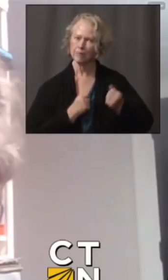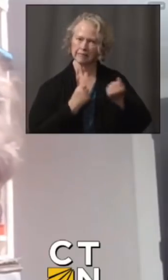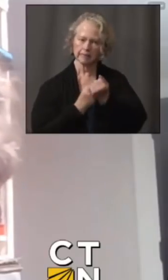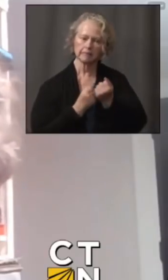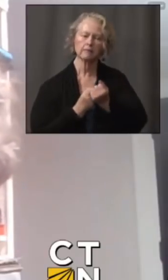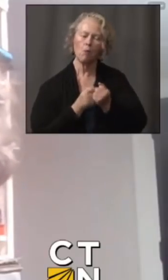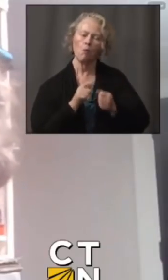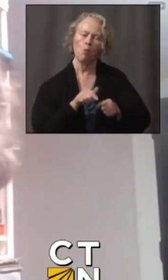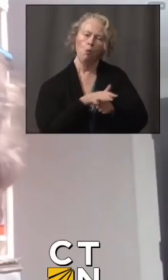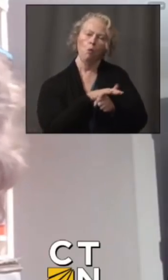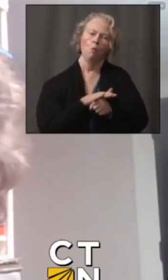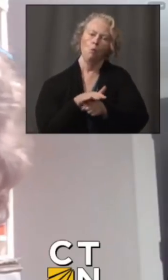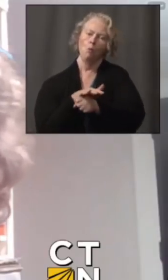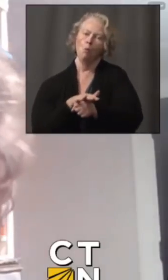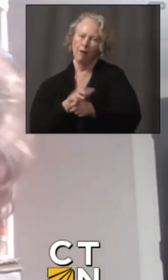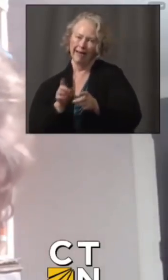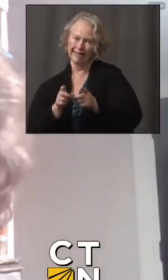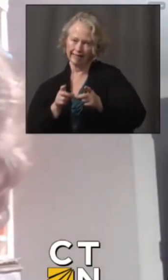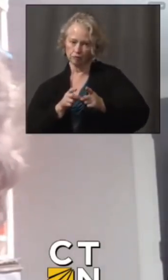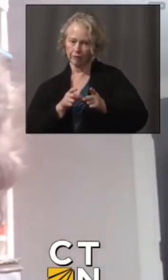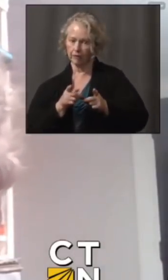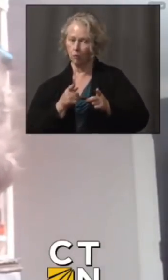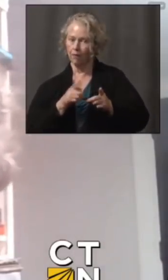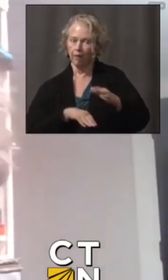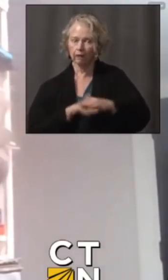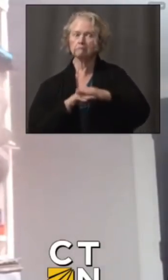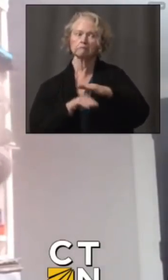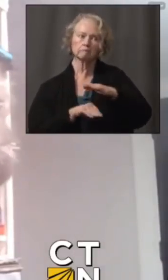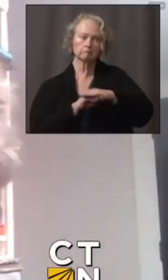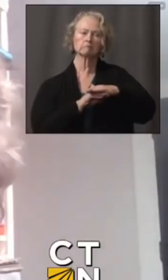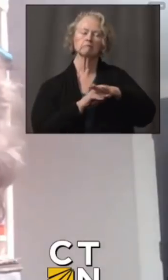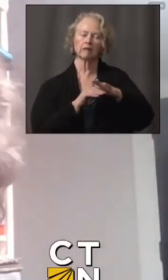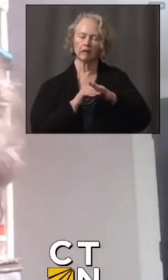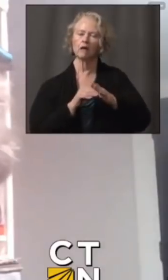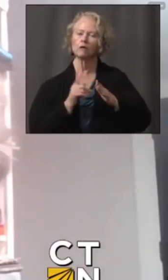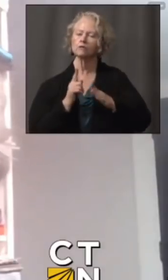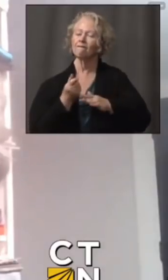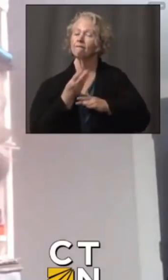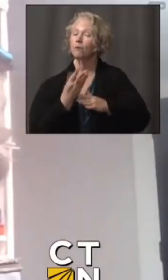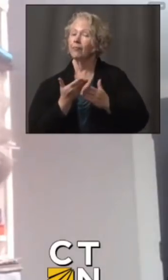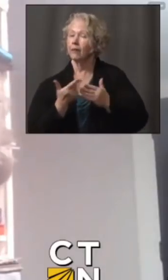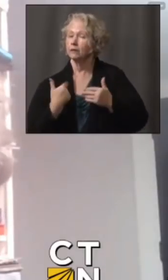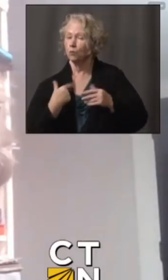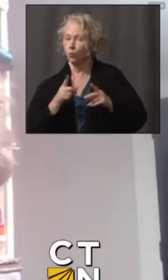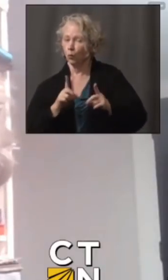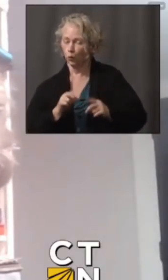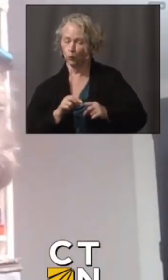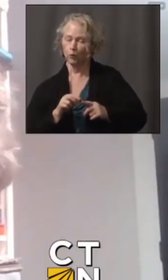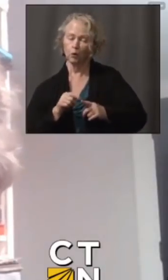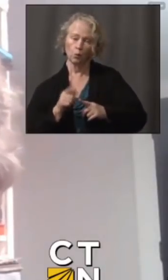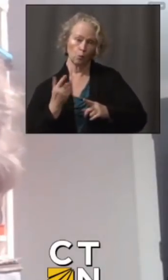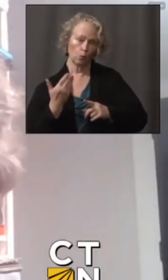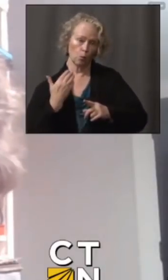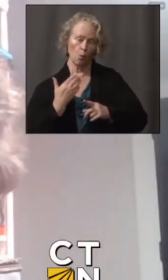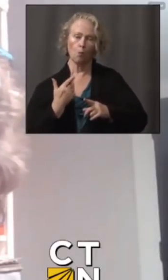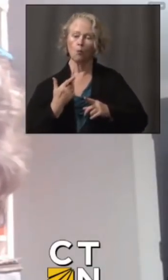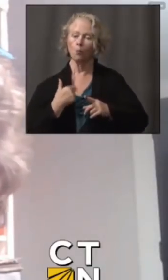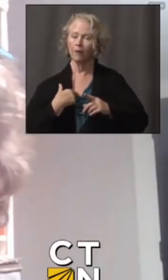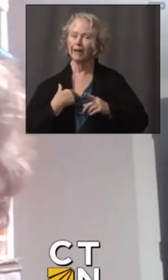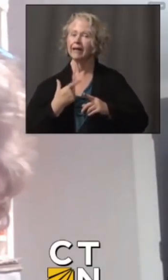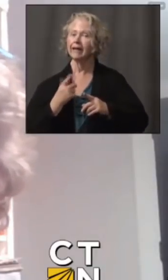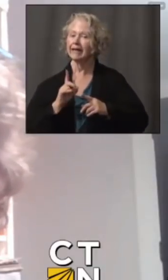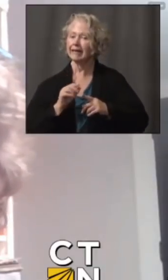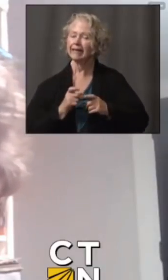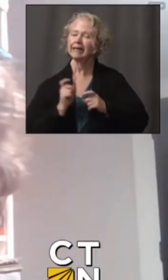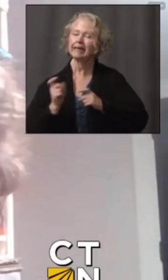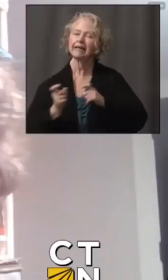those local districts when they reach their capacity. So a couple of things we're doing. One is, that we've distributed some additional